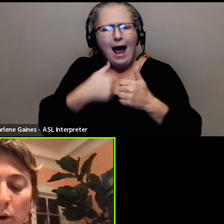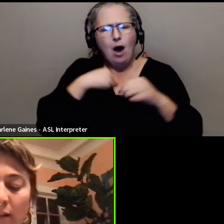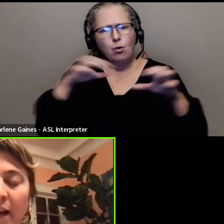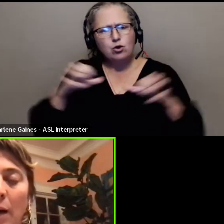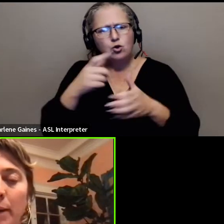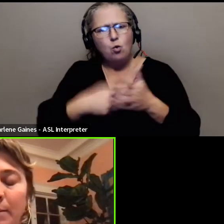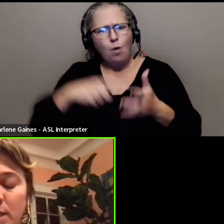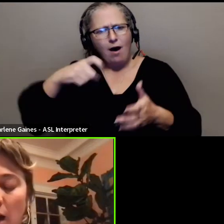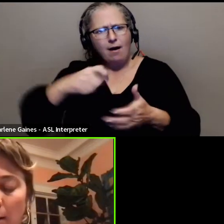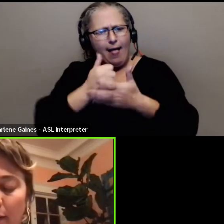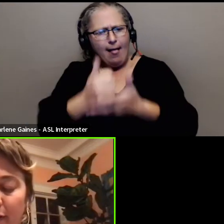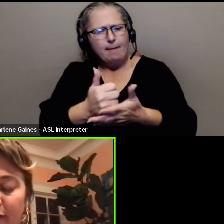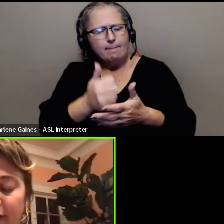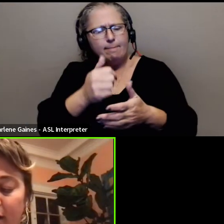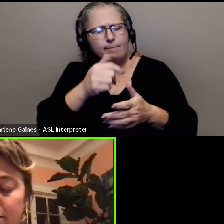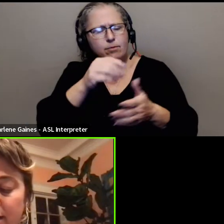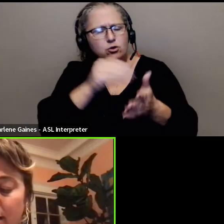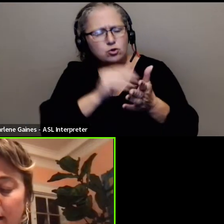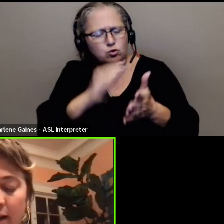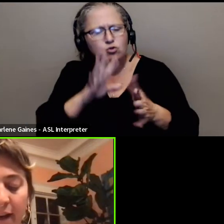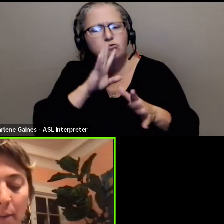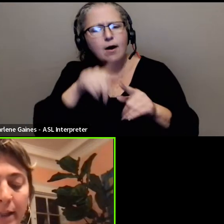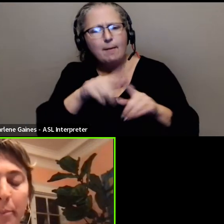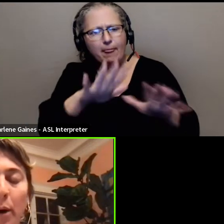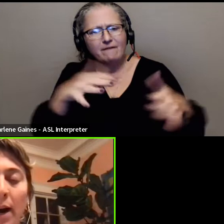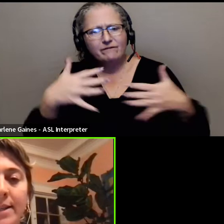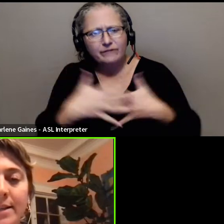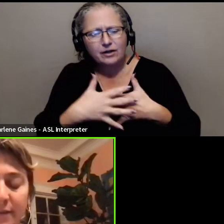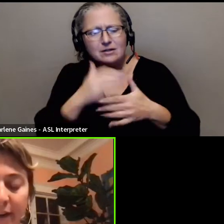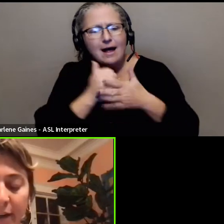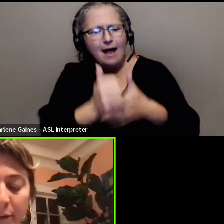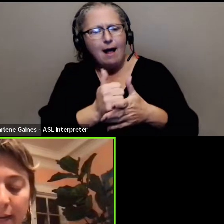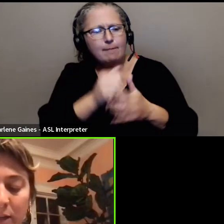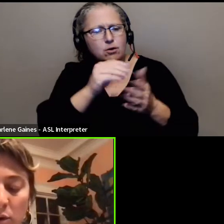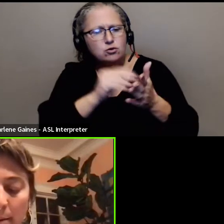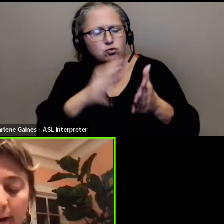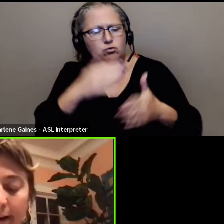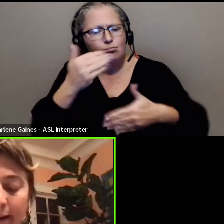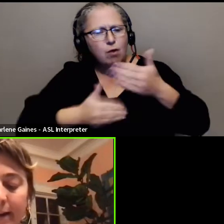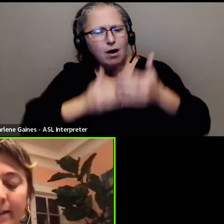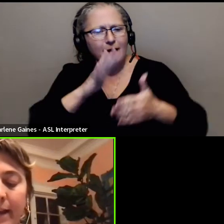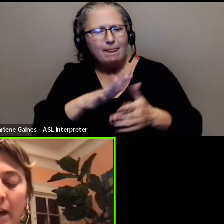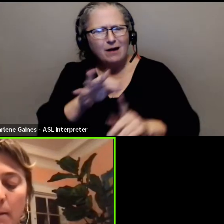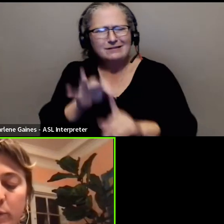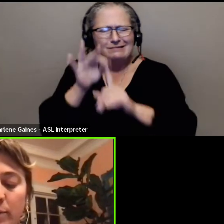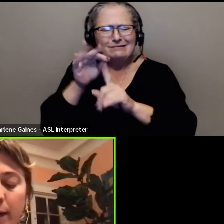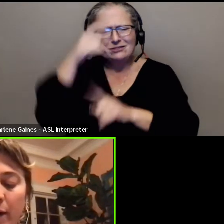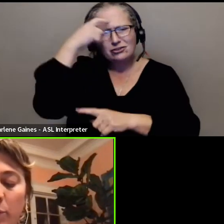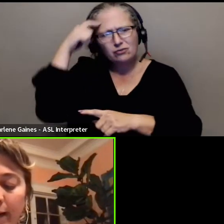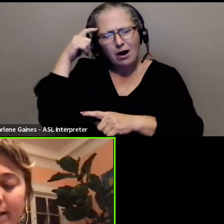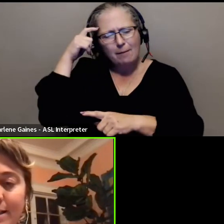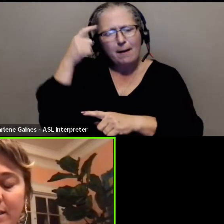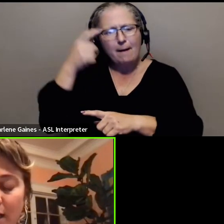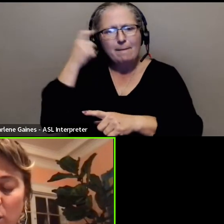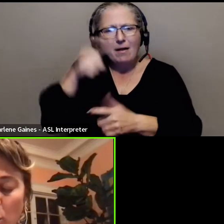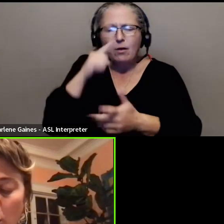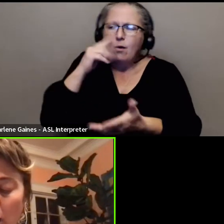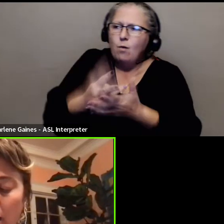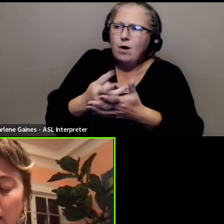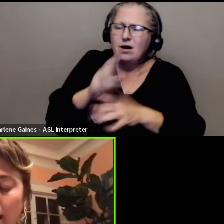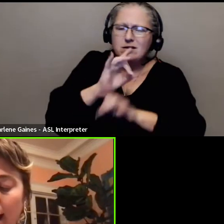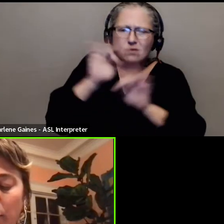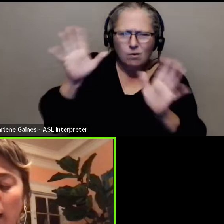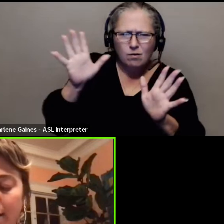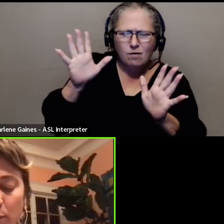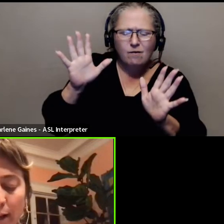necessary work of helping them talk about their fears, of helping them process the very unique trauma that comes with bearing witness to such